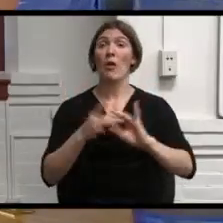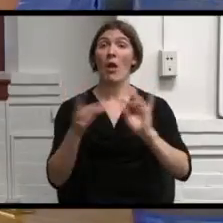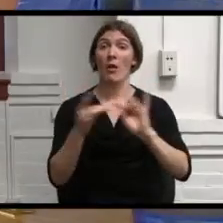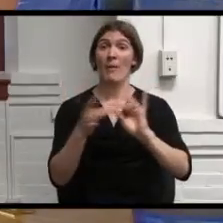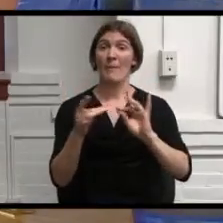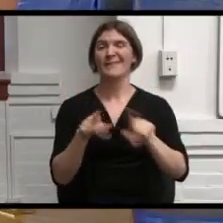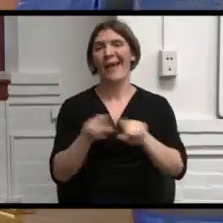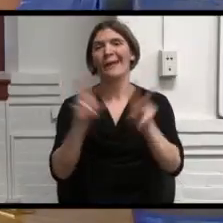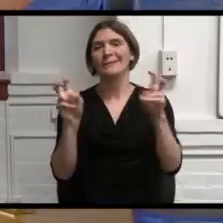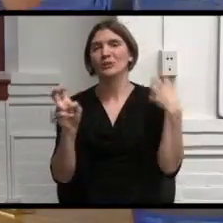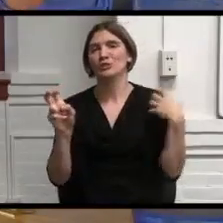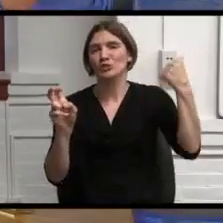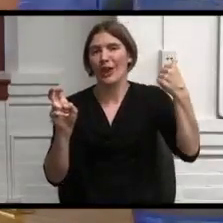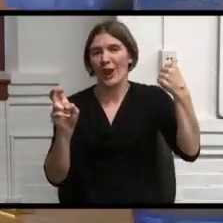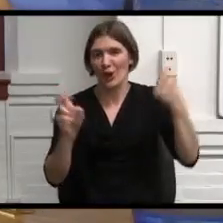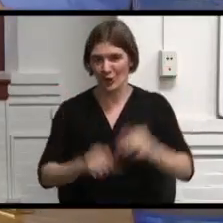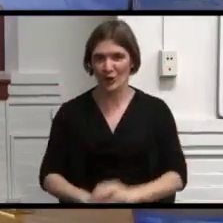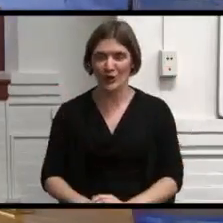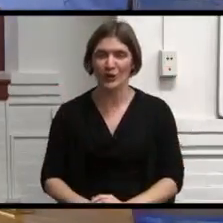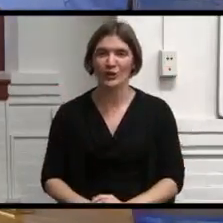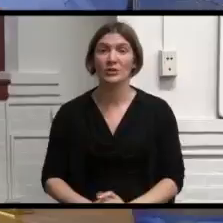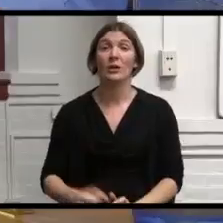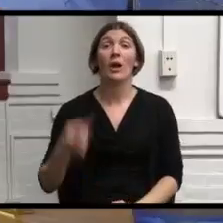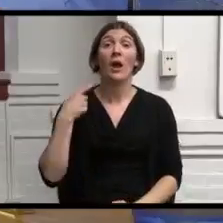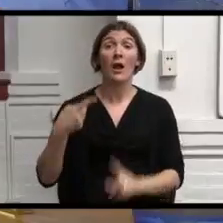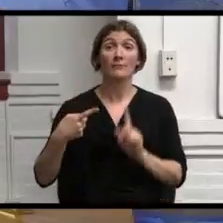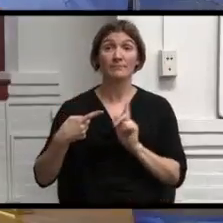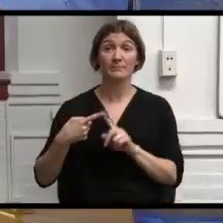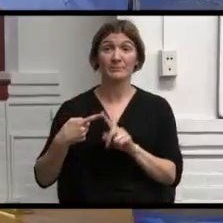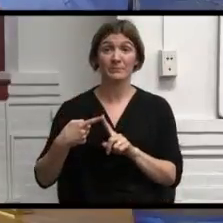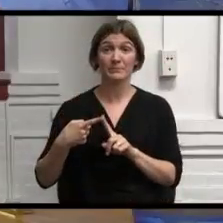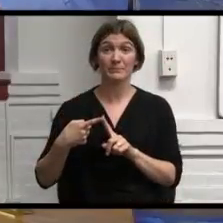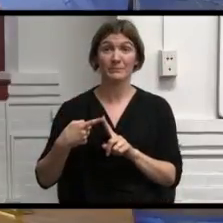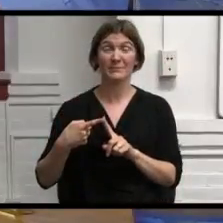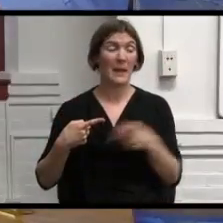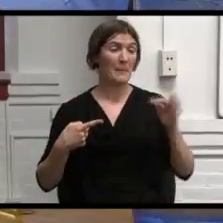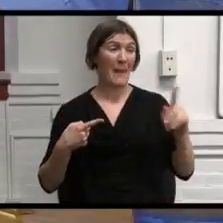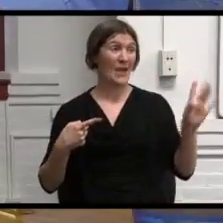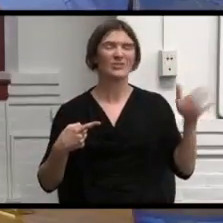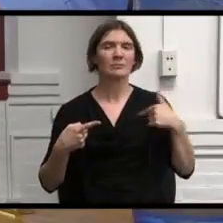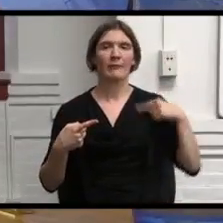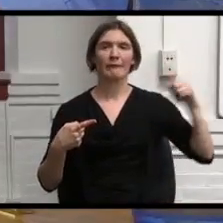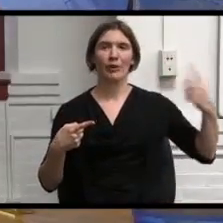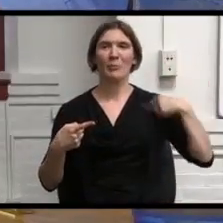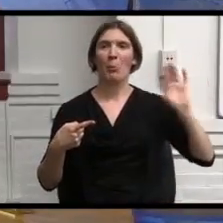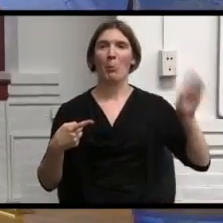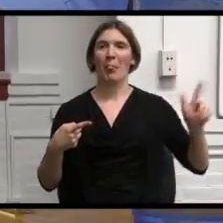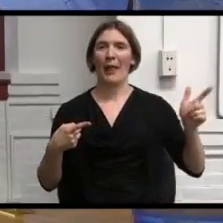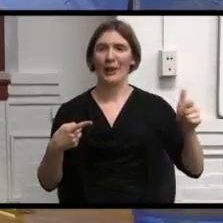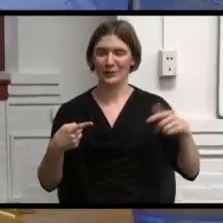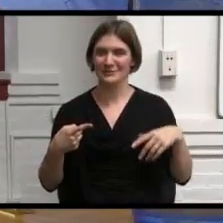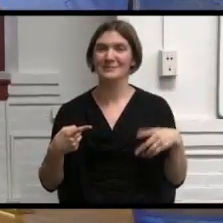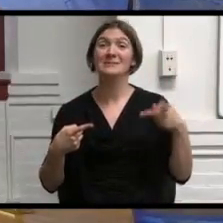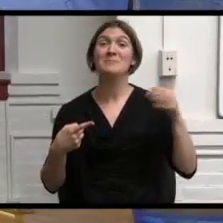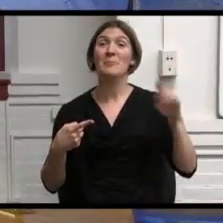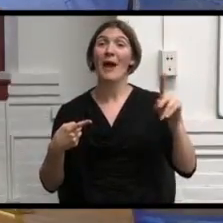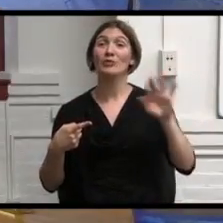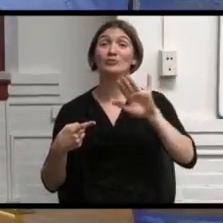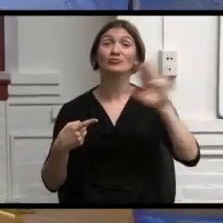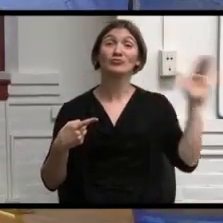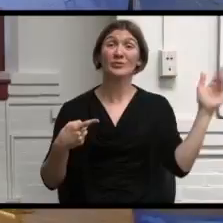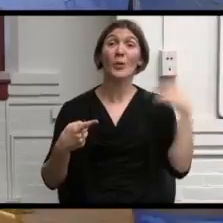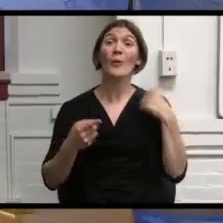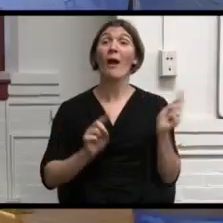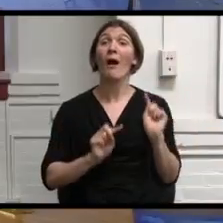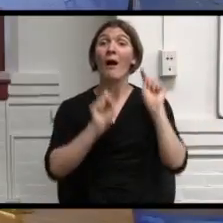comments that I wanna talk about. The first, and I'm probably gonna steal this from Patrick, but Patrick stopped by my office today and we went over to